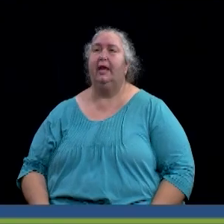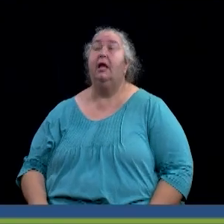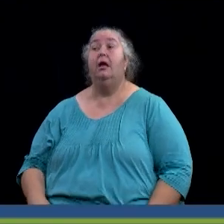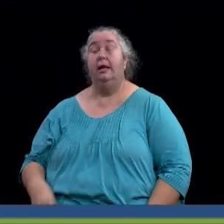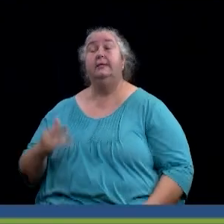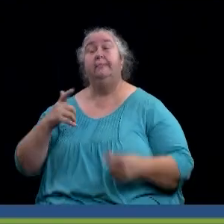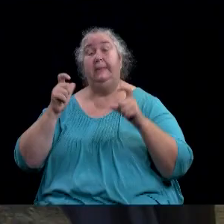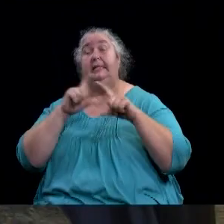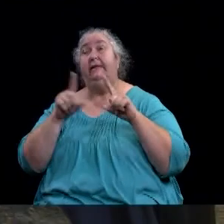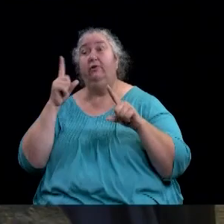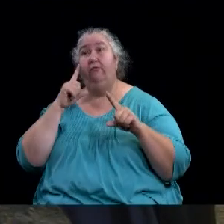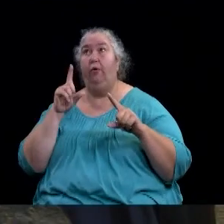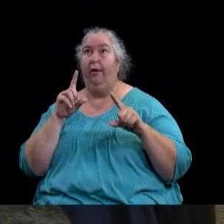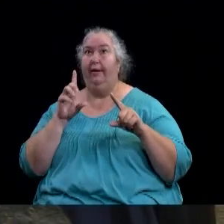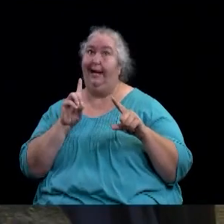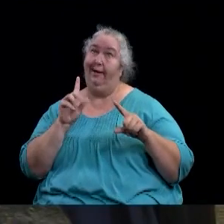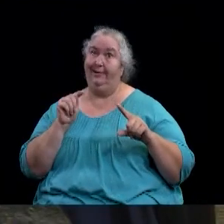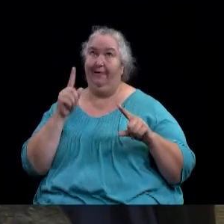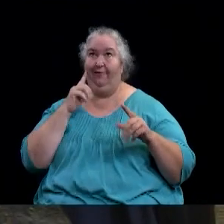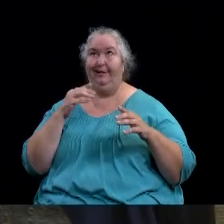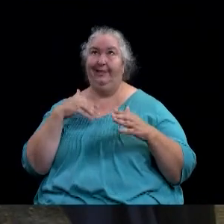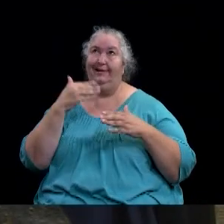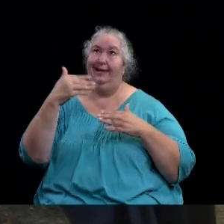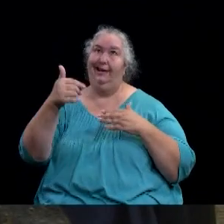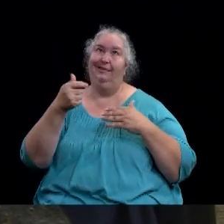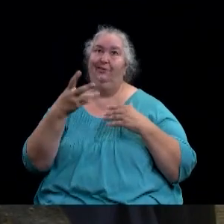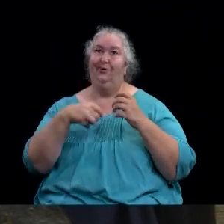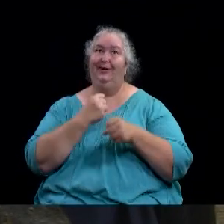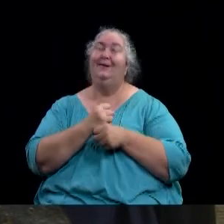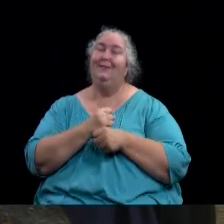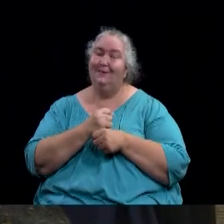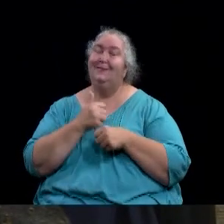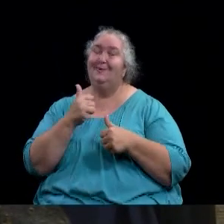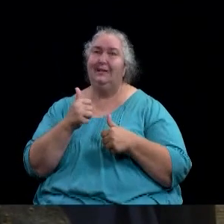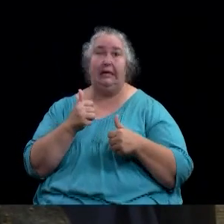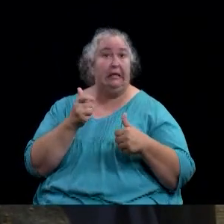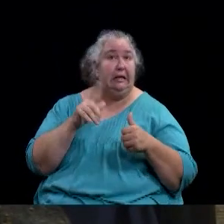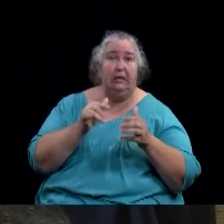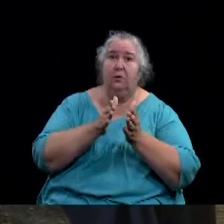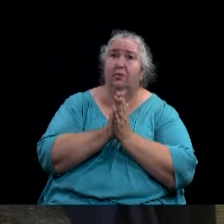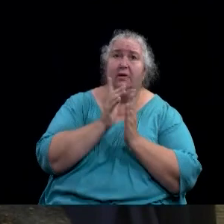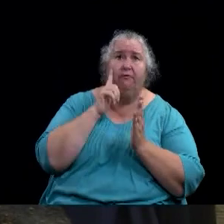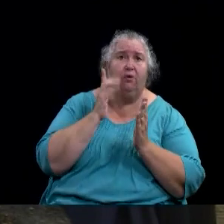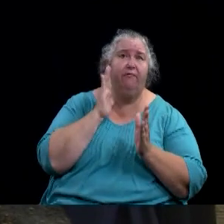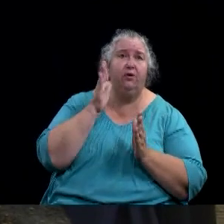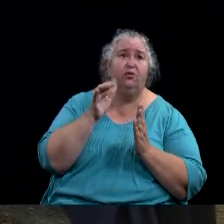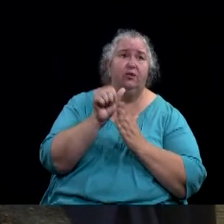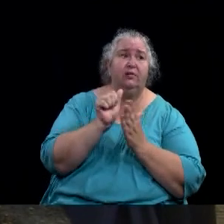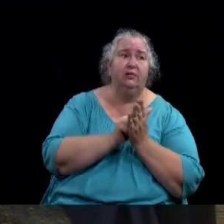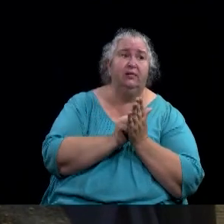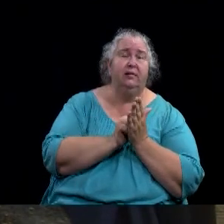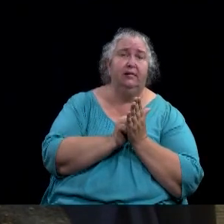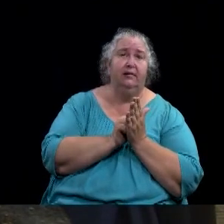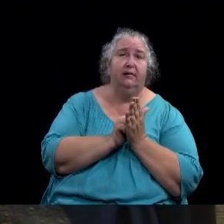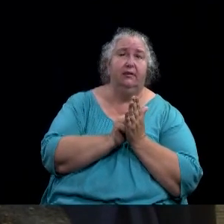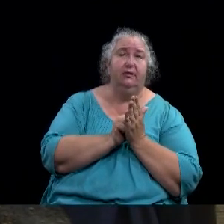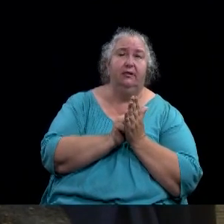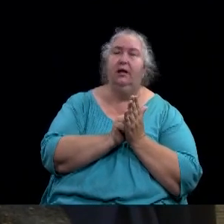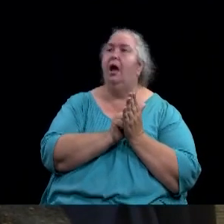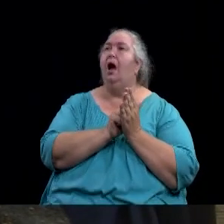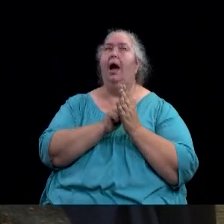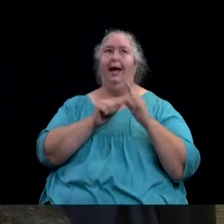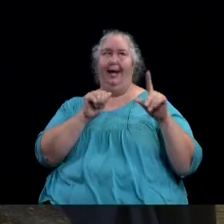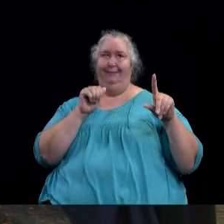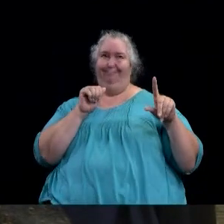Thank you. Are there any requests for future agenda items? Mayor Deaver, I do have one. I have been